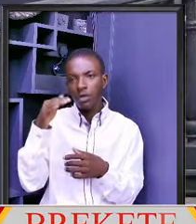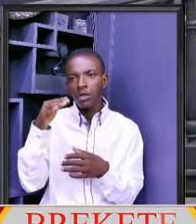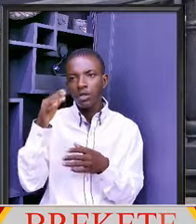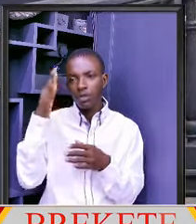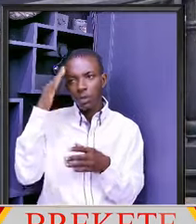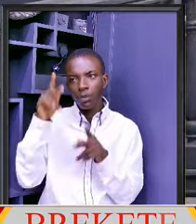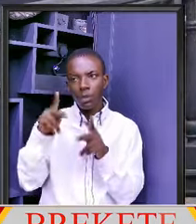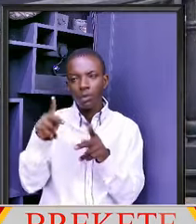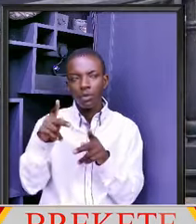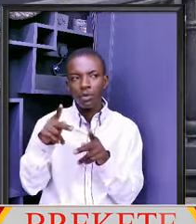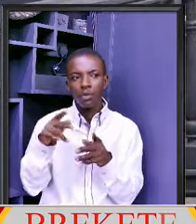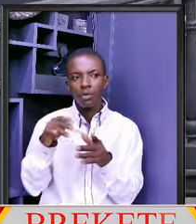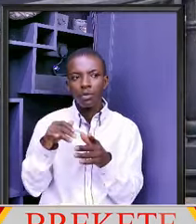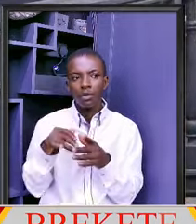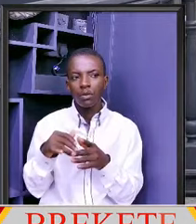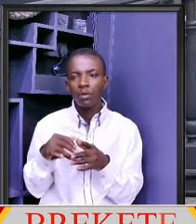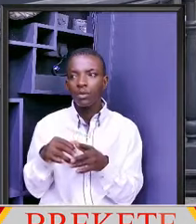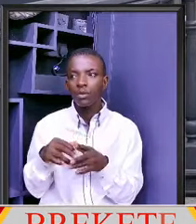people...